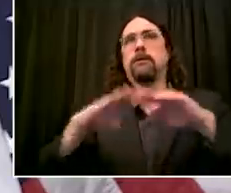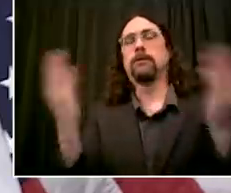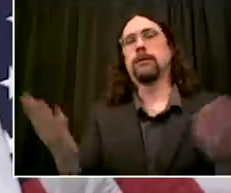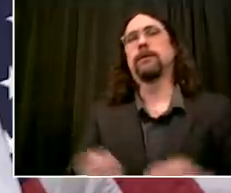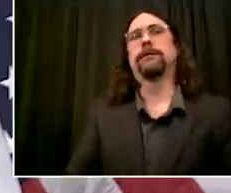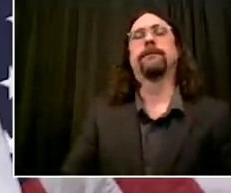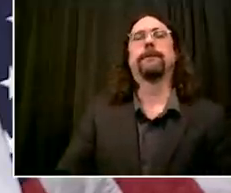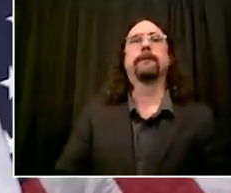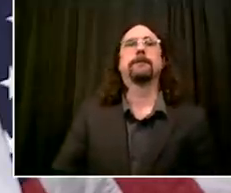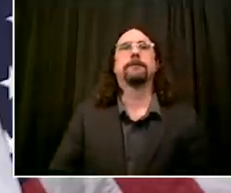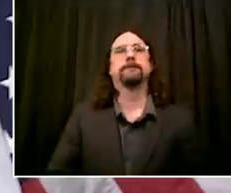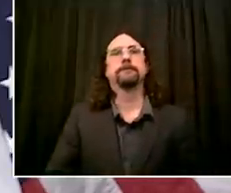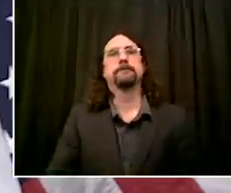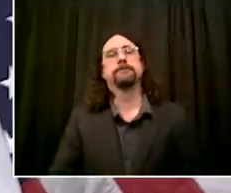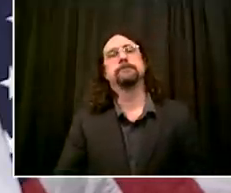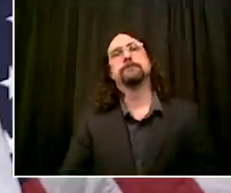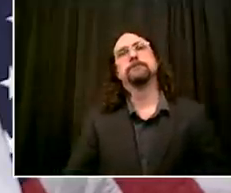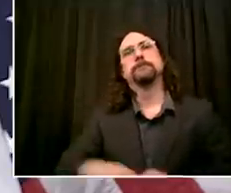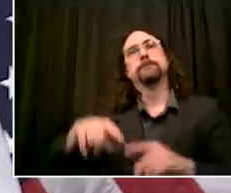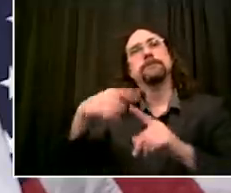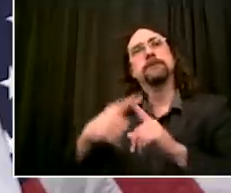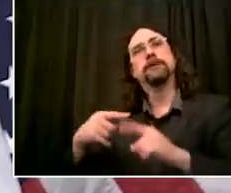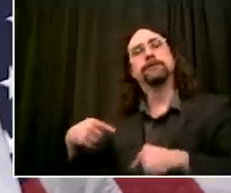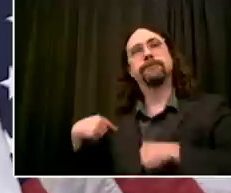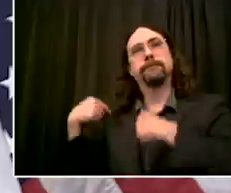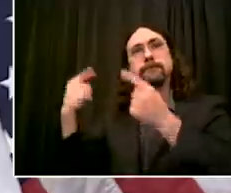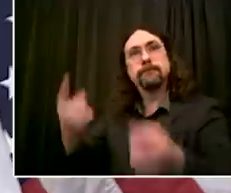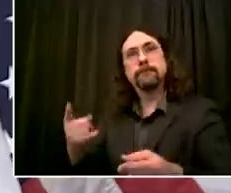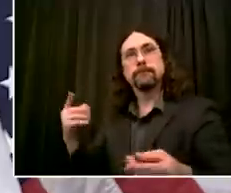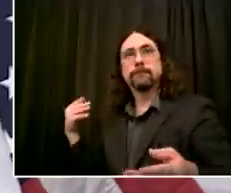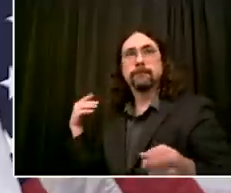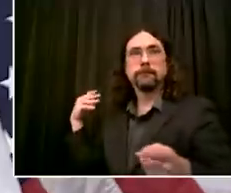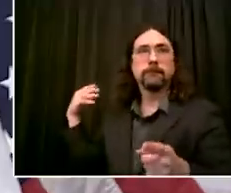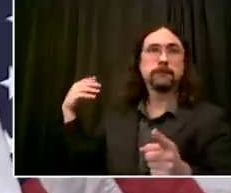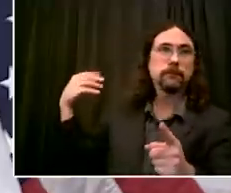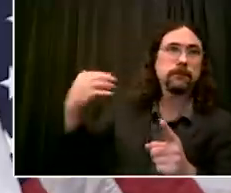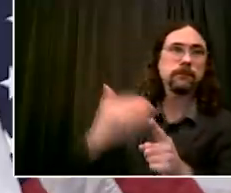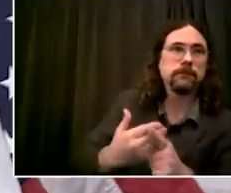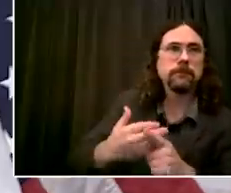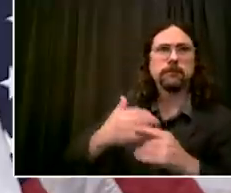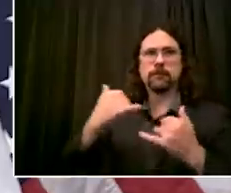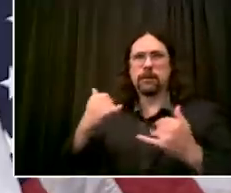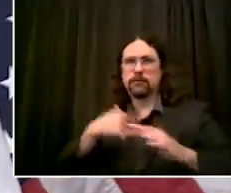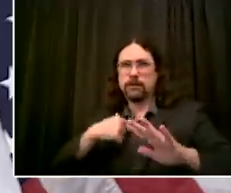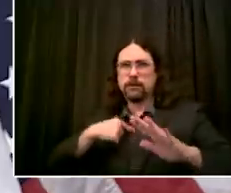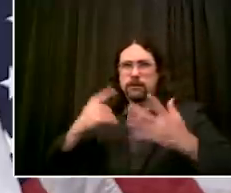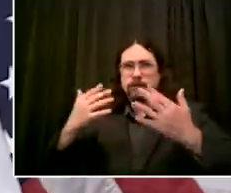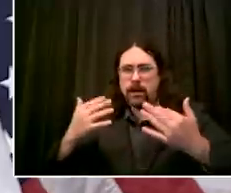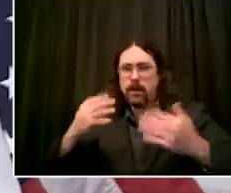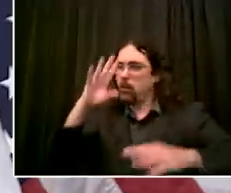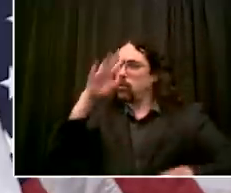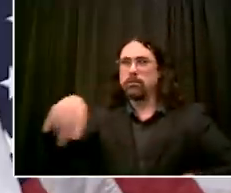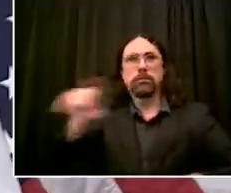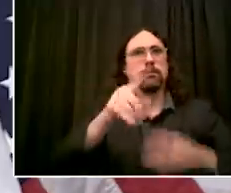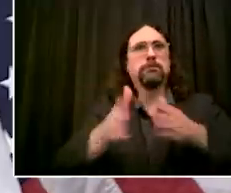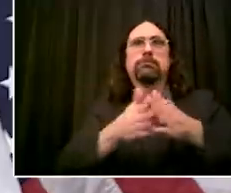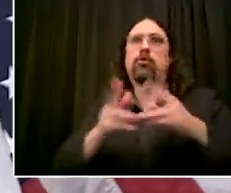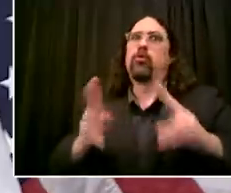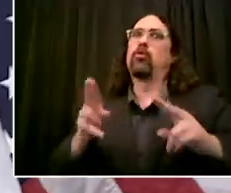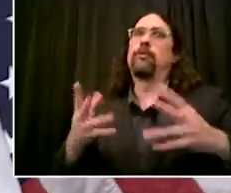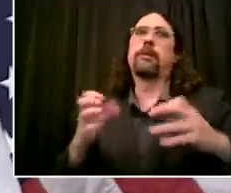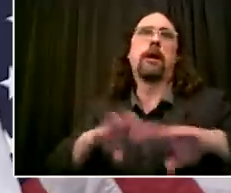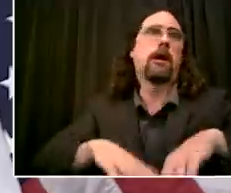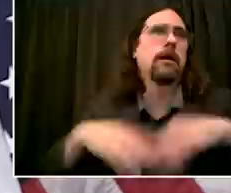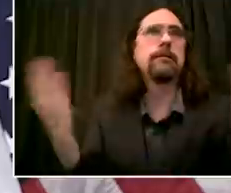it's the right thing to do for just a few days as we address this situation and move forward. And we all